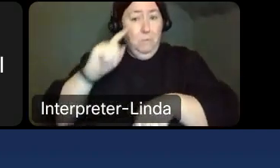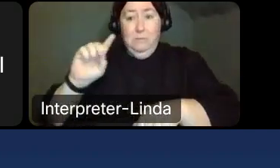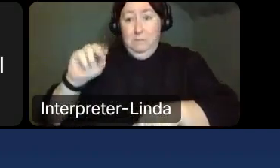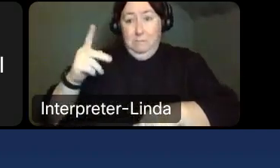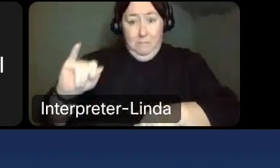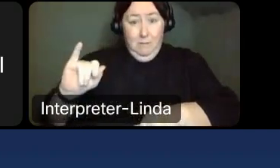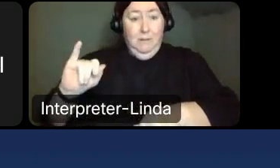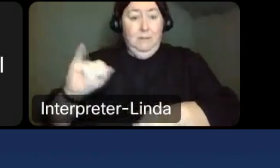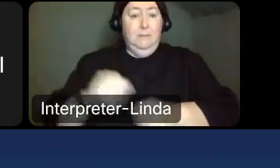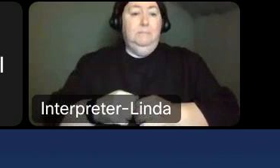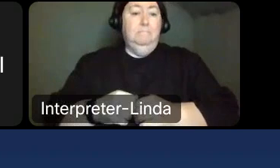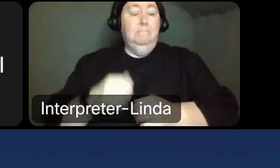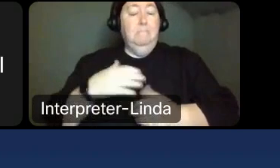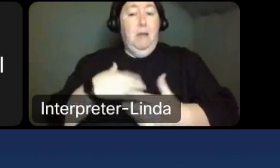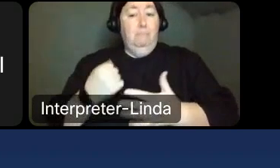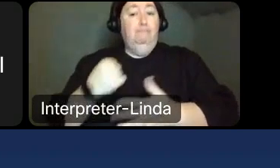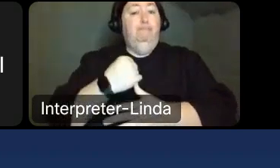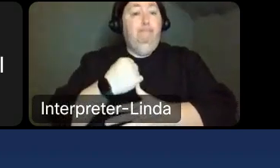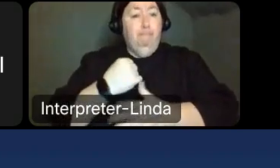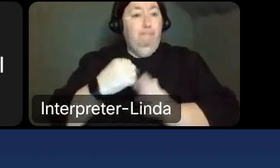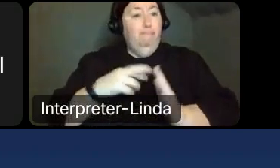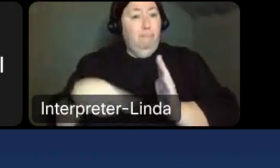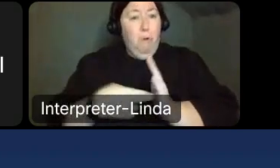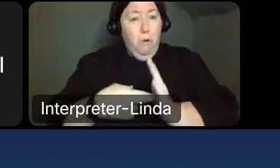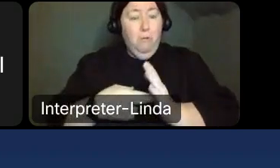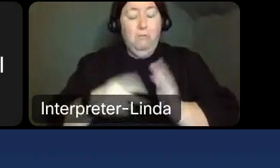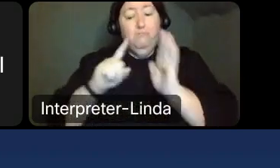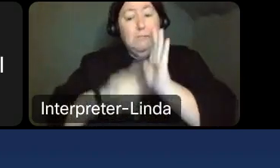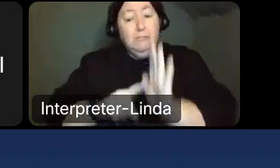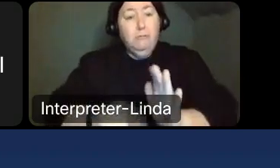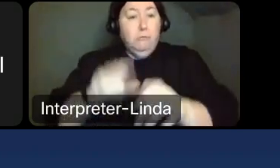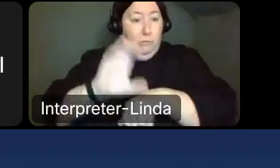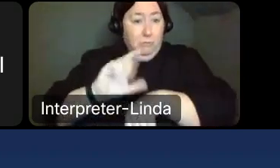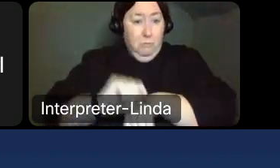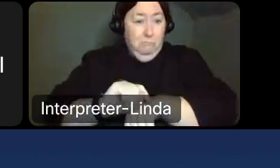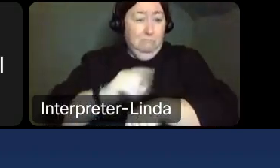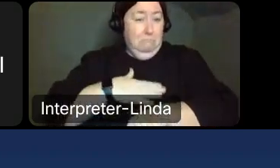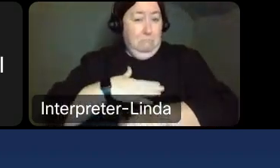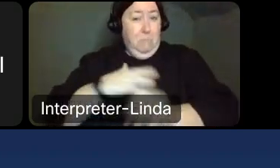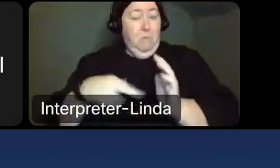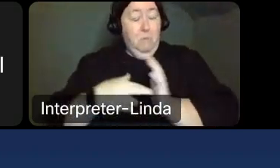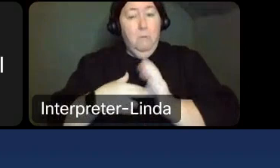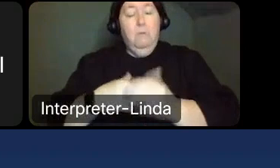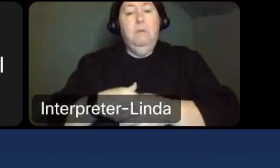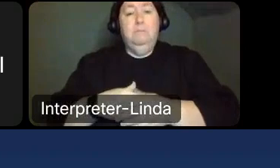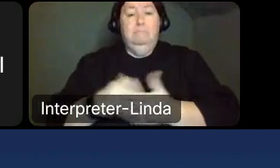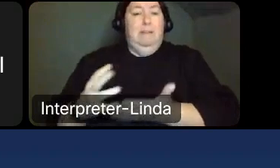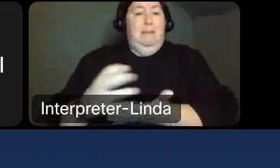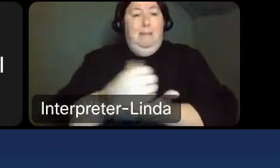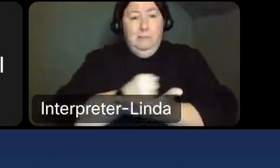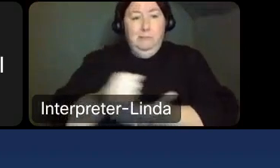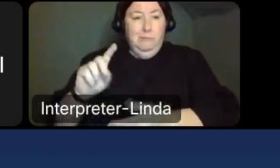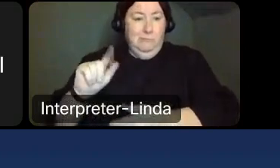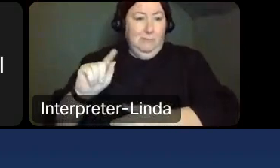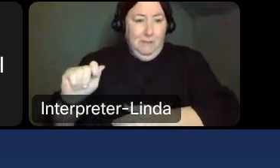my primary role as a research consultant is this data collection. And